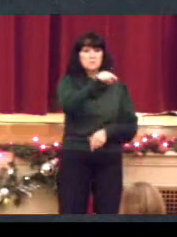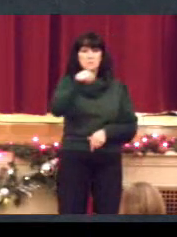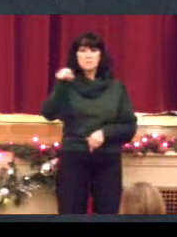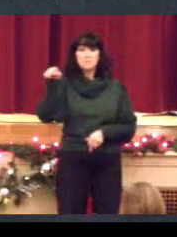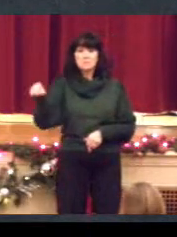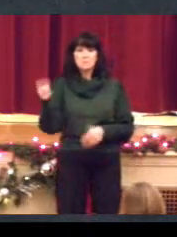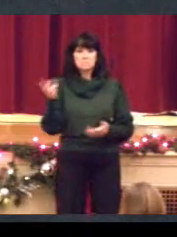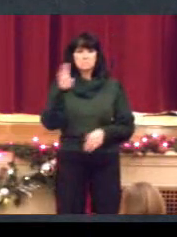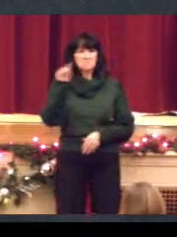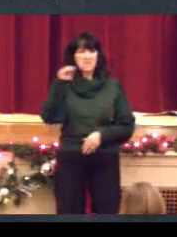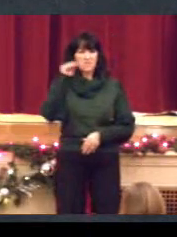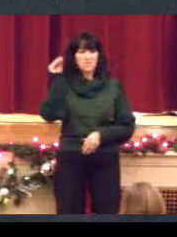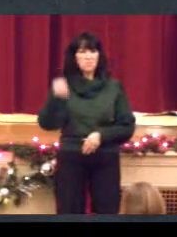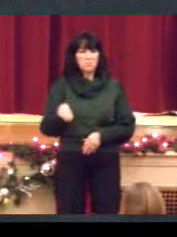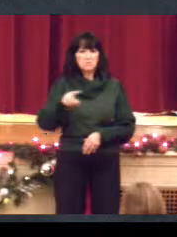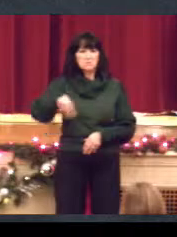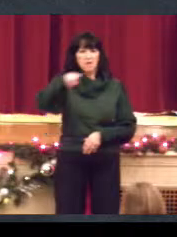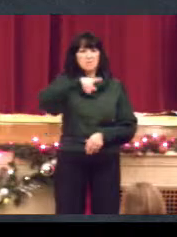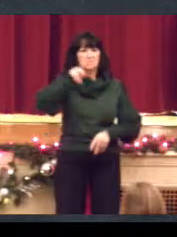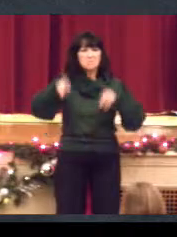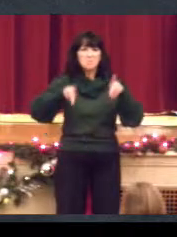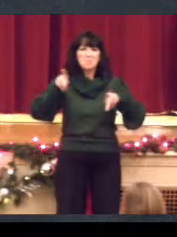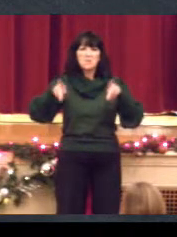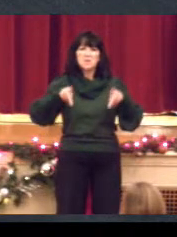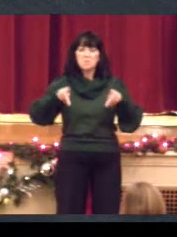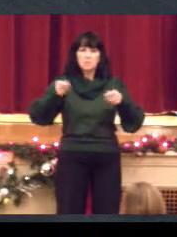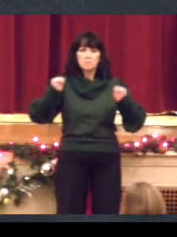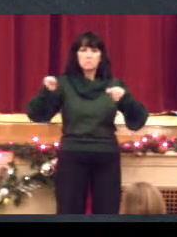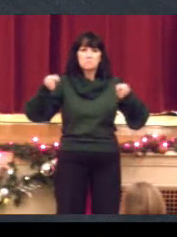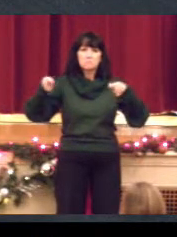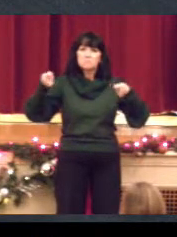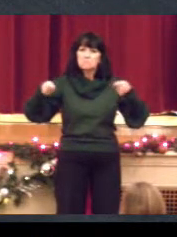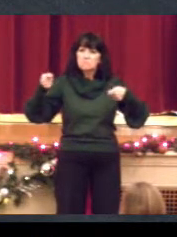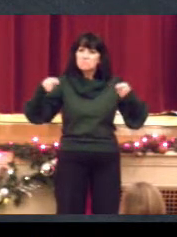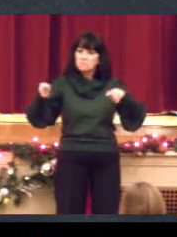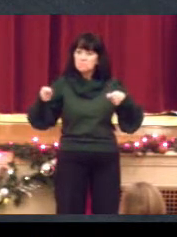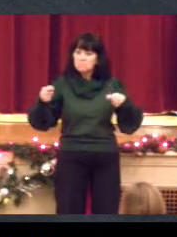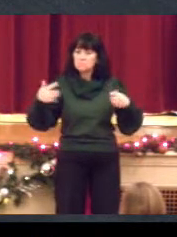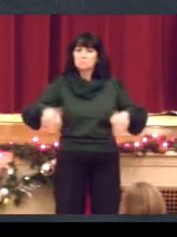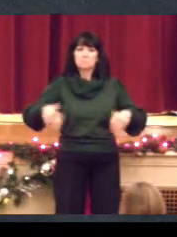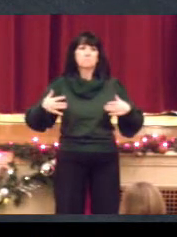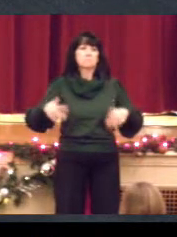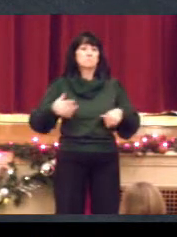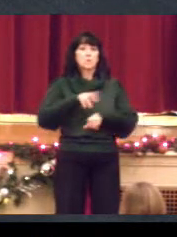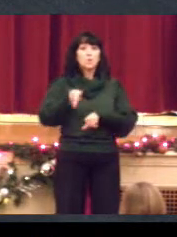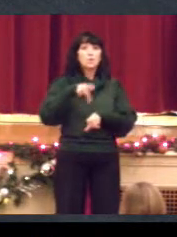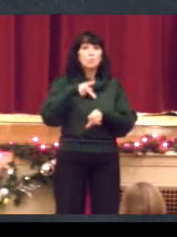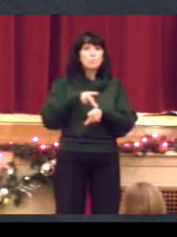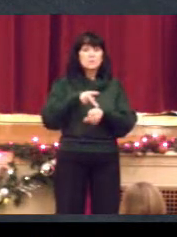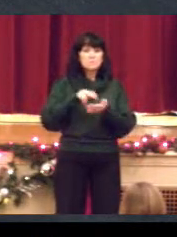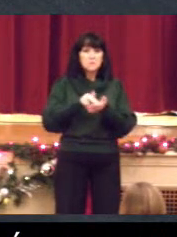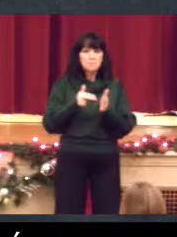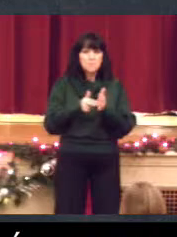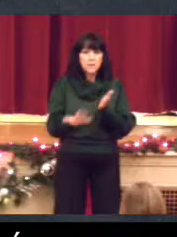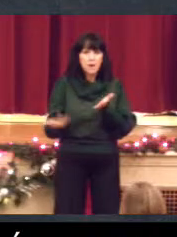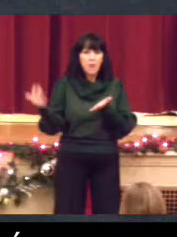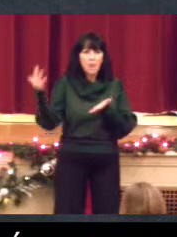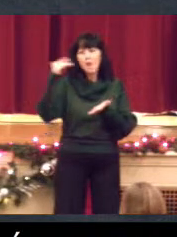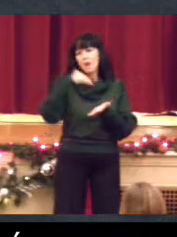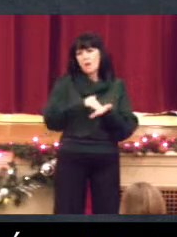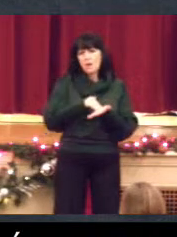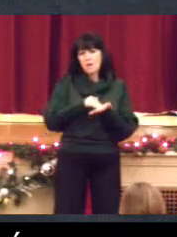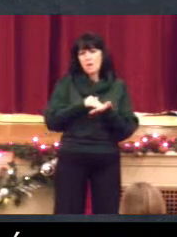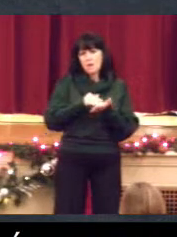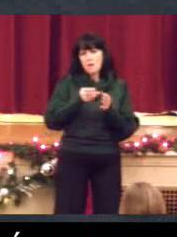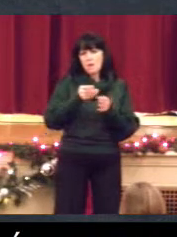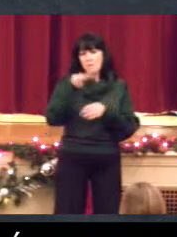over. What does that mean to a principal? That means professional development has to be redone every 3